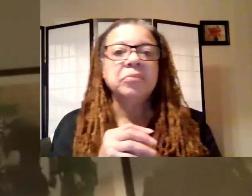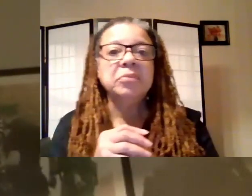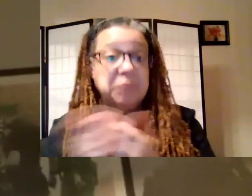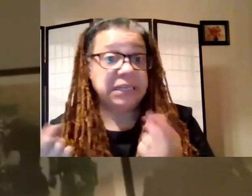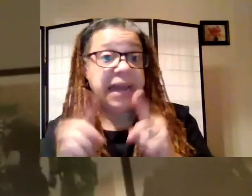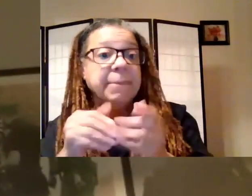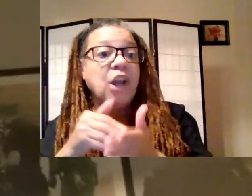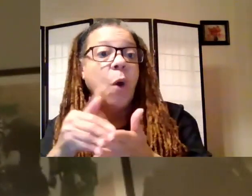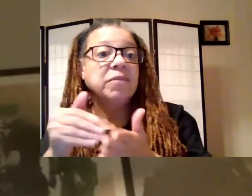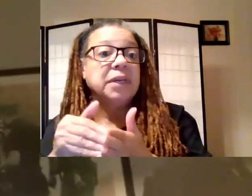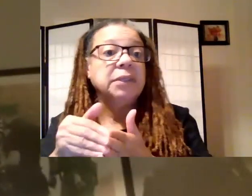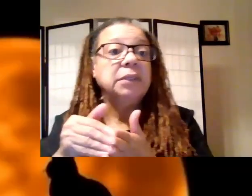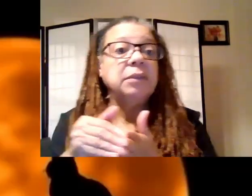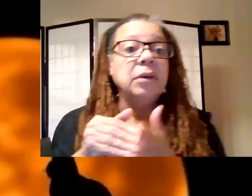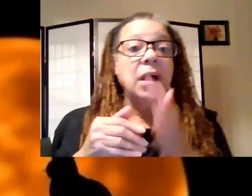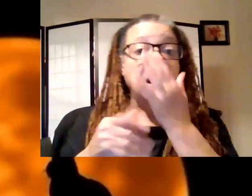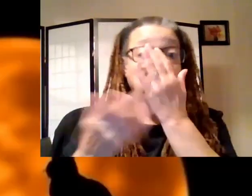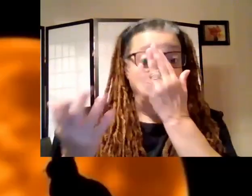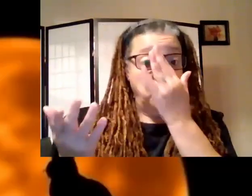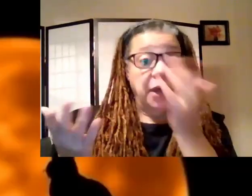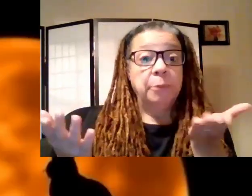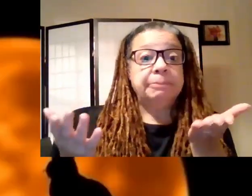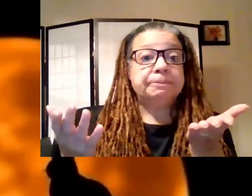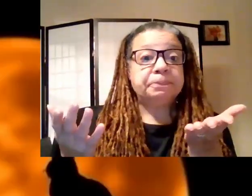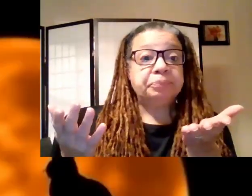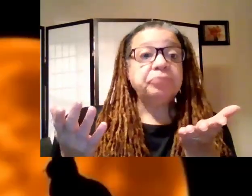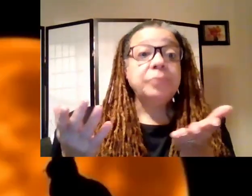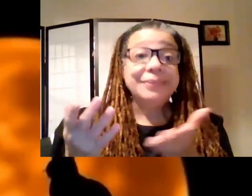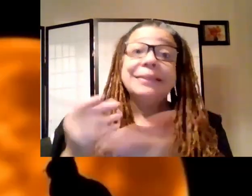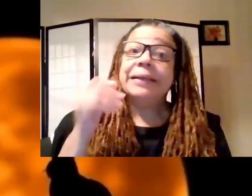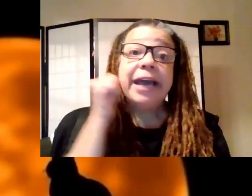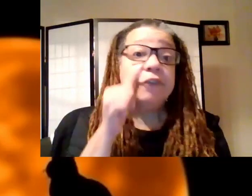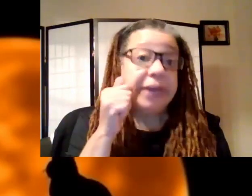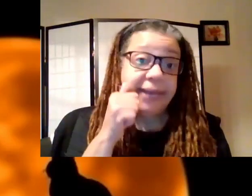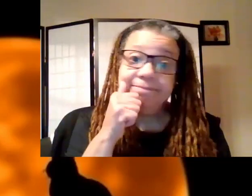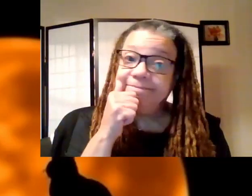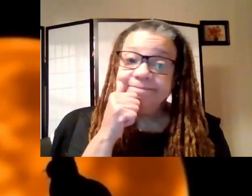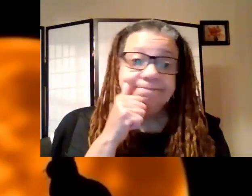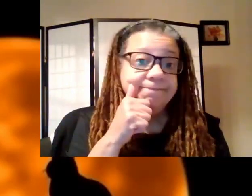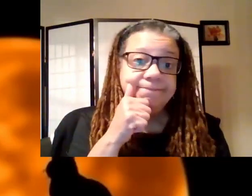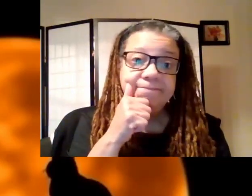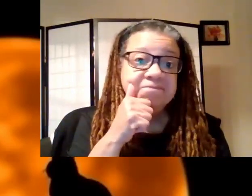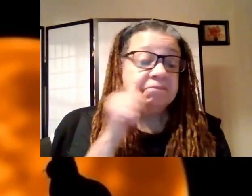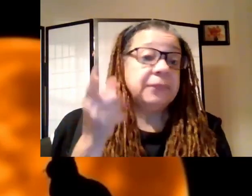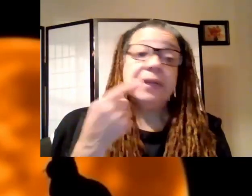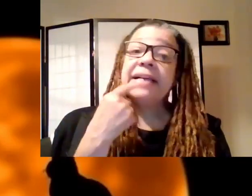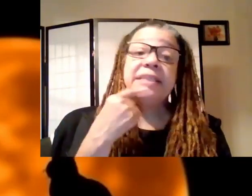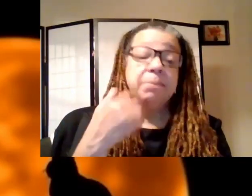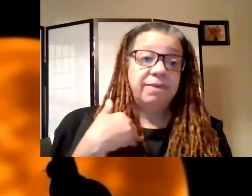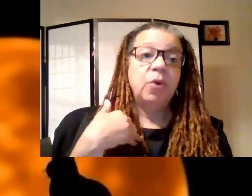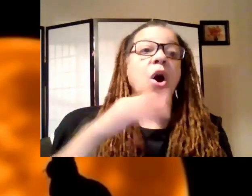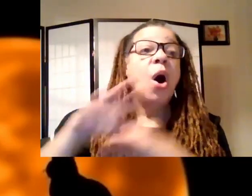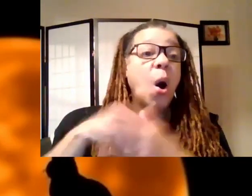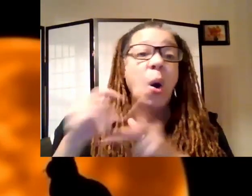Well, pretty much daily. You know, like I said, everybody has